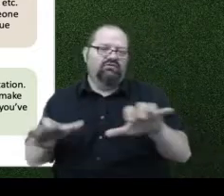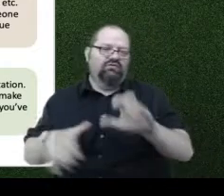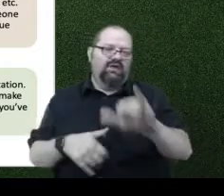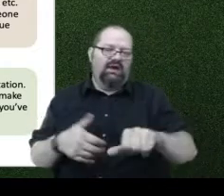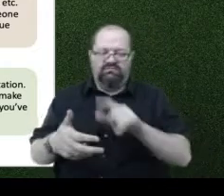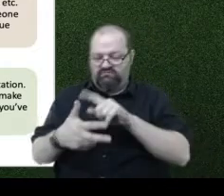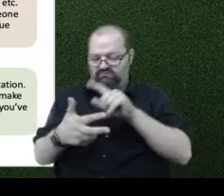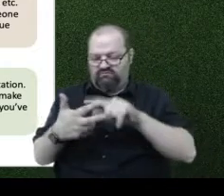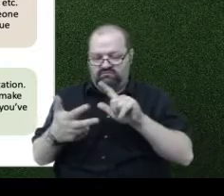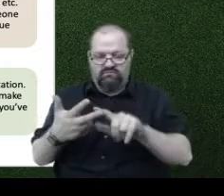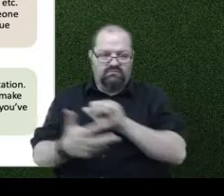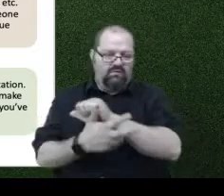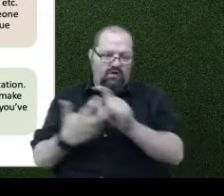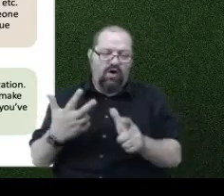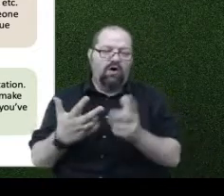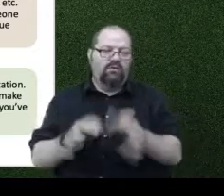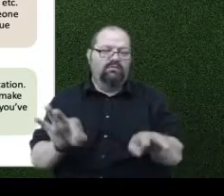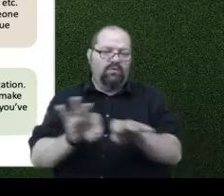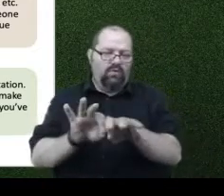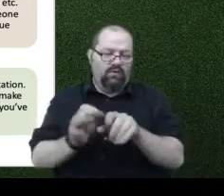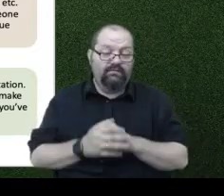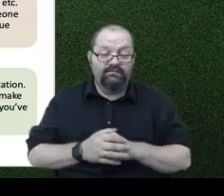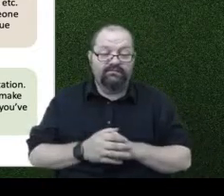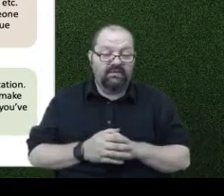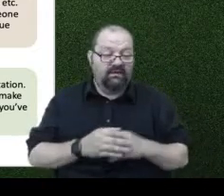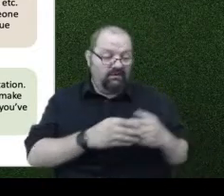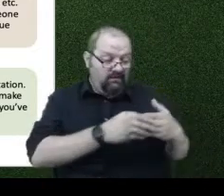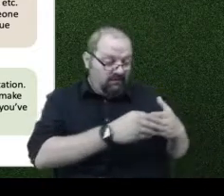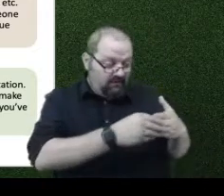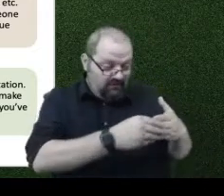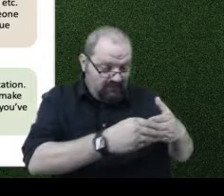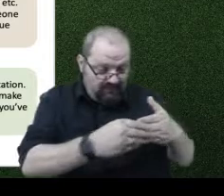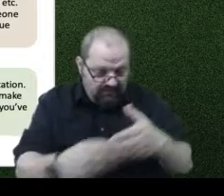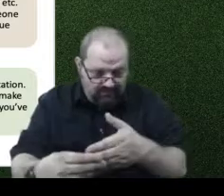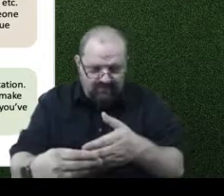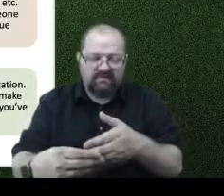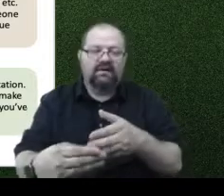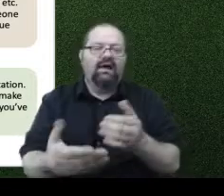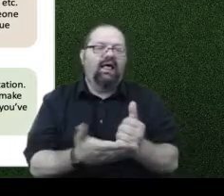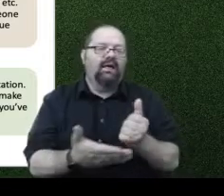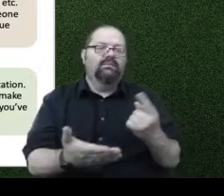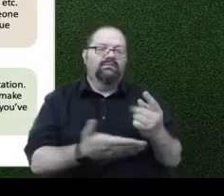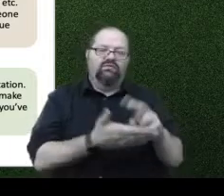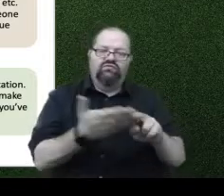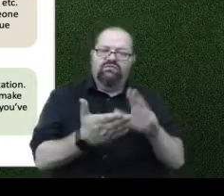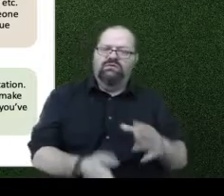interpretation. You lead someone by the hand to say why you think the way you do.